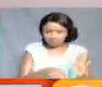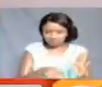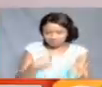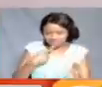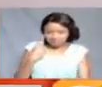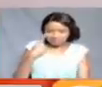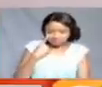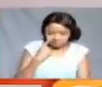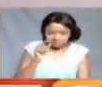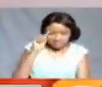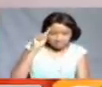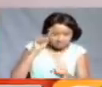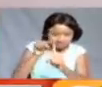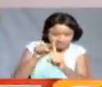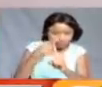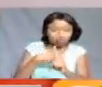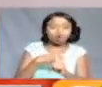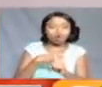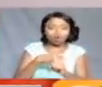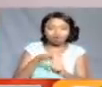audience and getting them